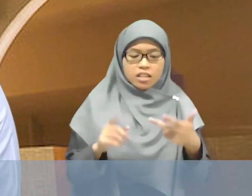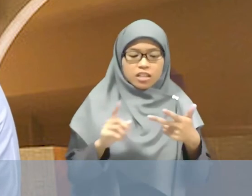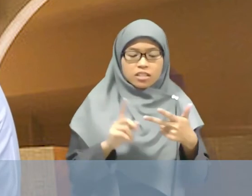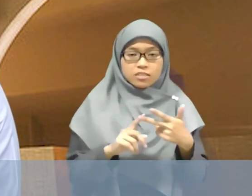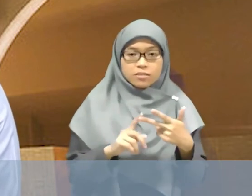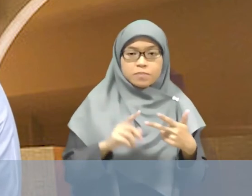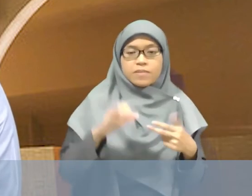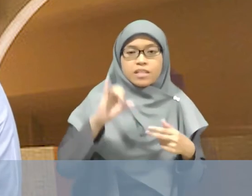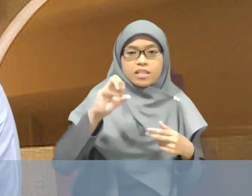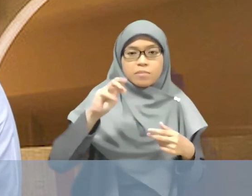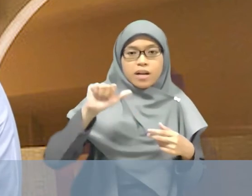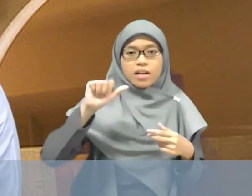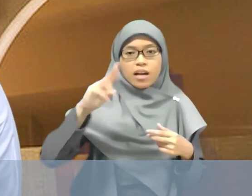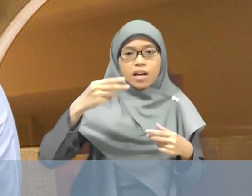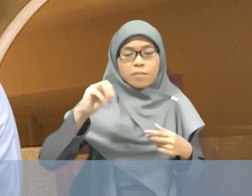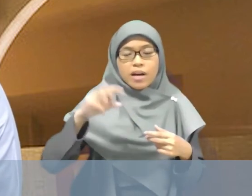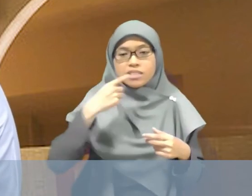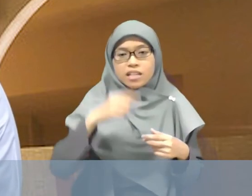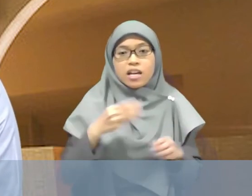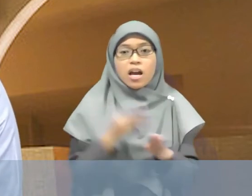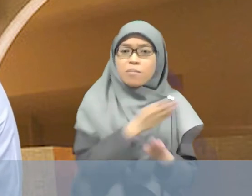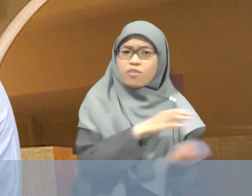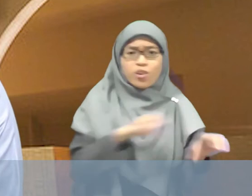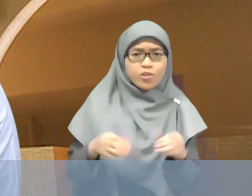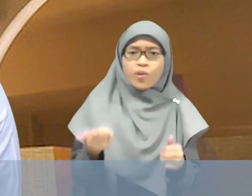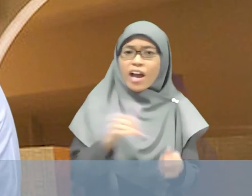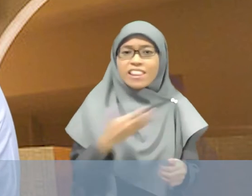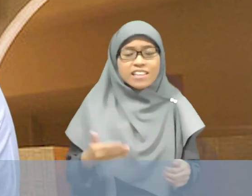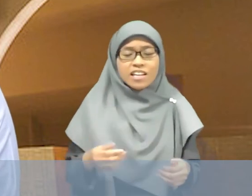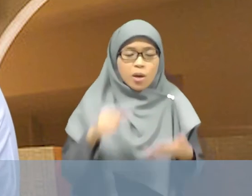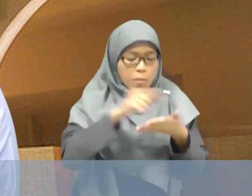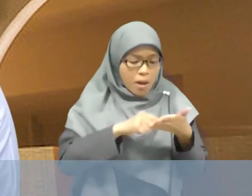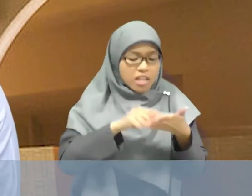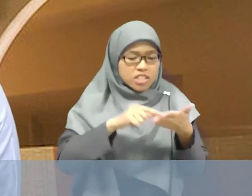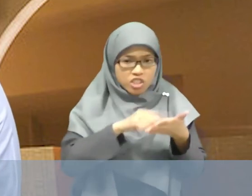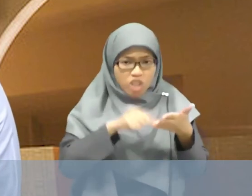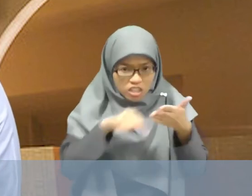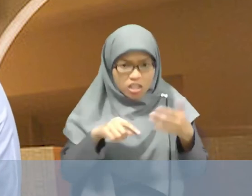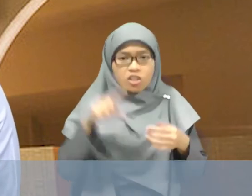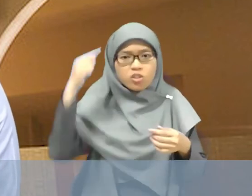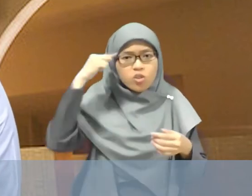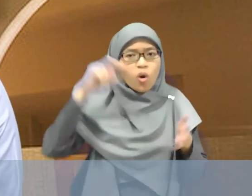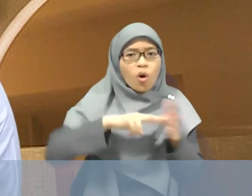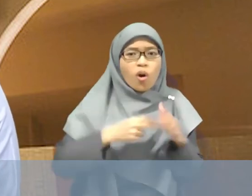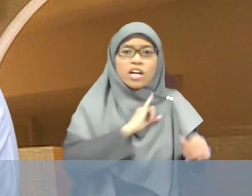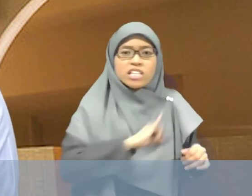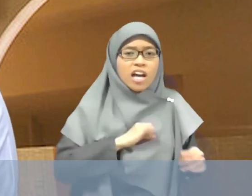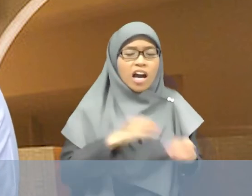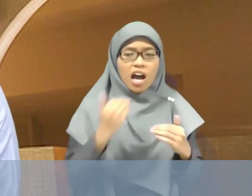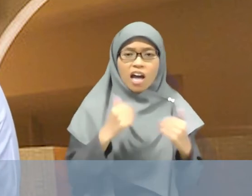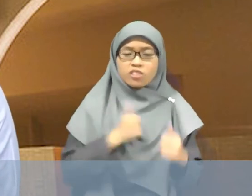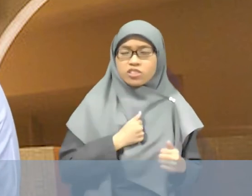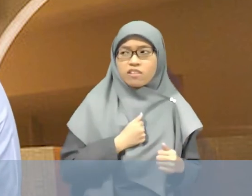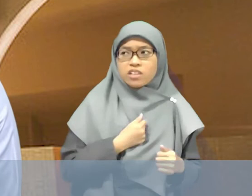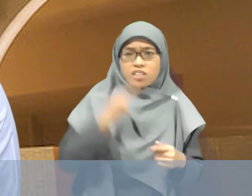gaining recognition, popularity or applause from others? Refrain yourself, ladies and gentlemen, from being boastful and arrogant in the